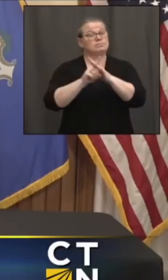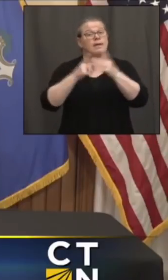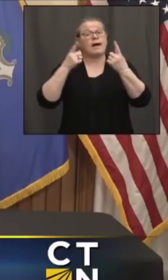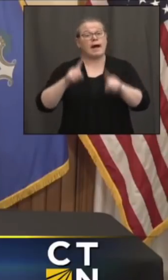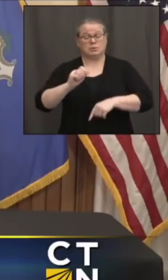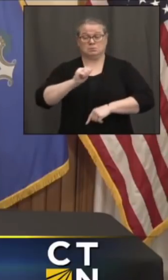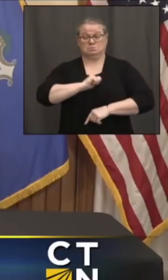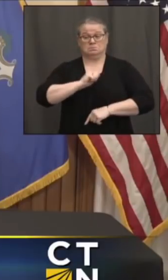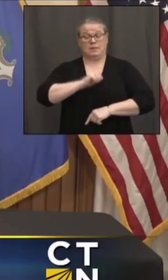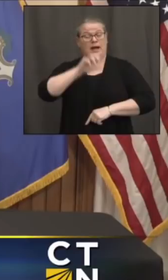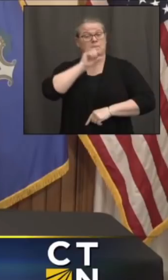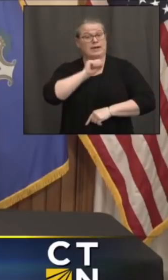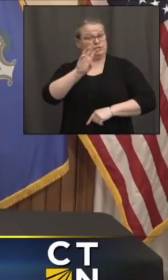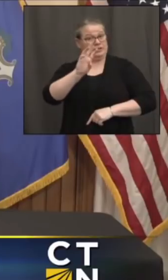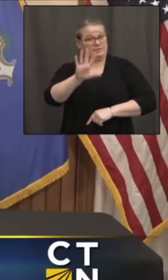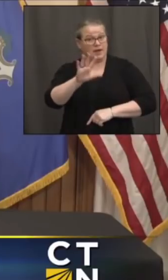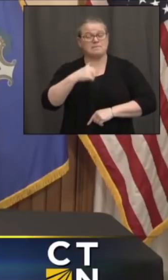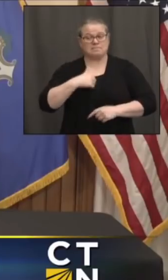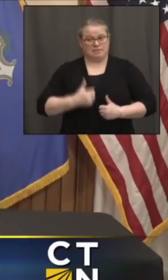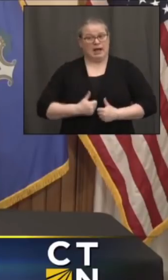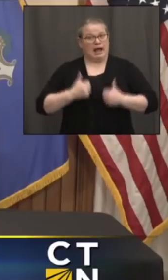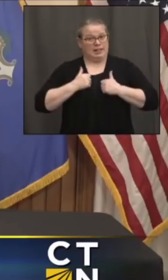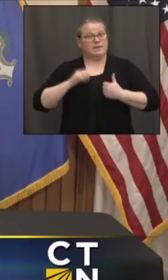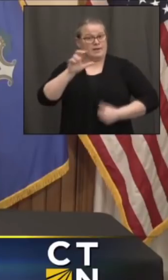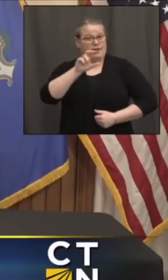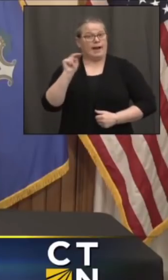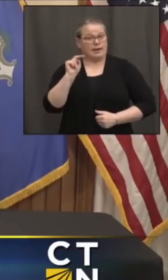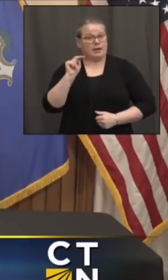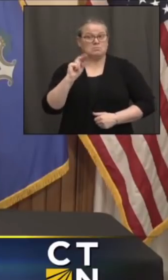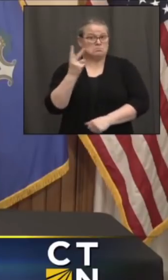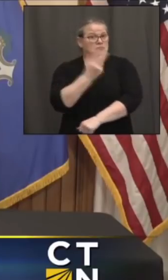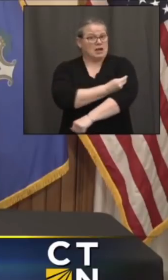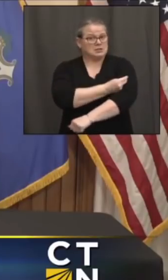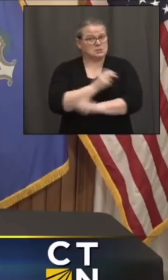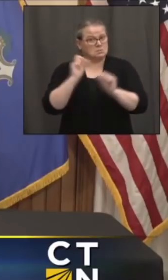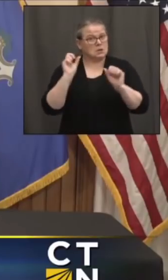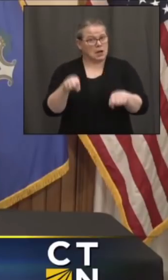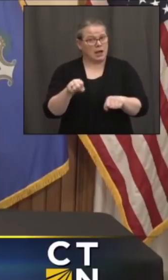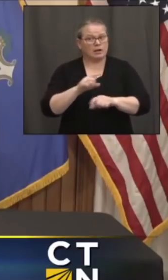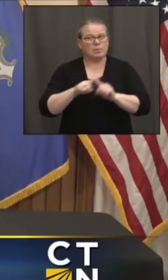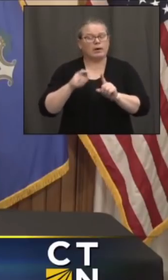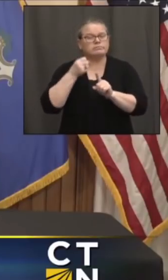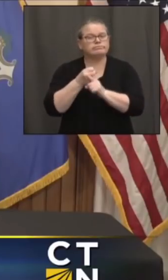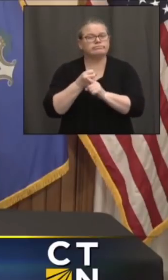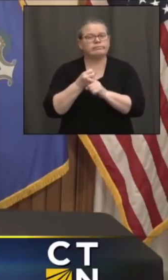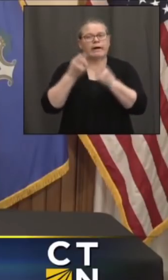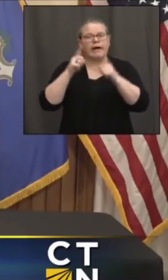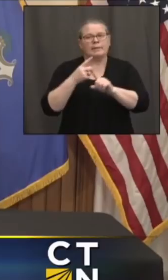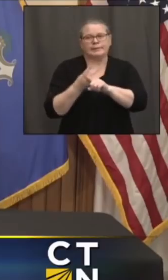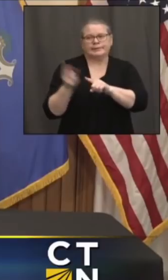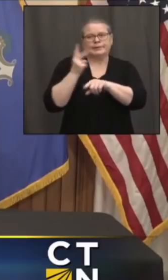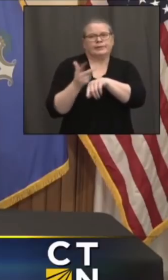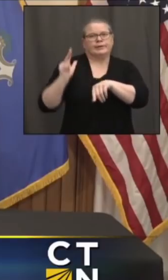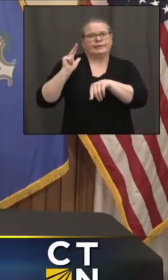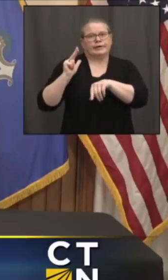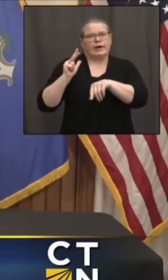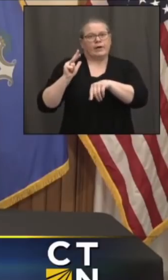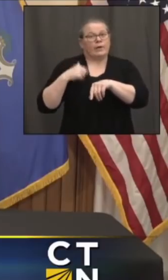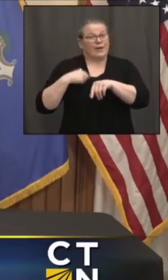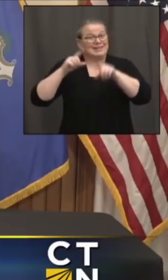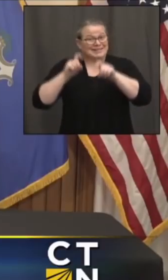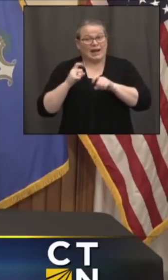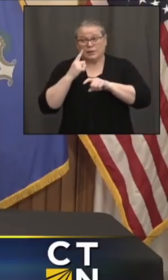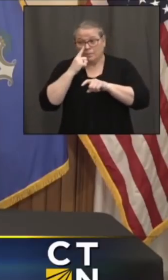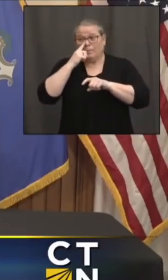get vaccinated. However, I tested positive within the last, say, 2 or 3 weeks. Does that